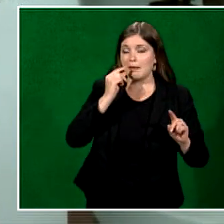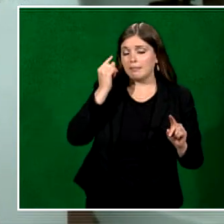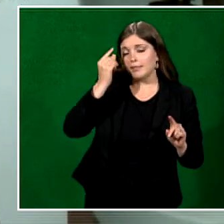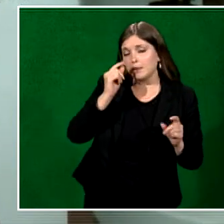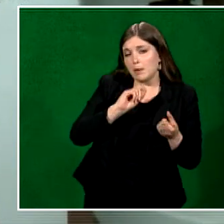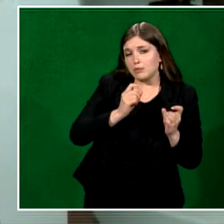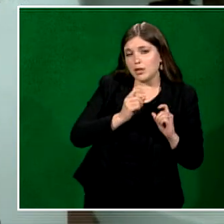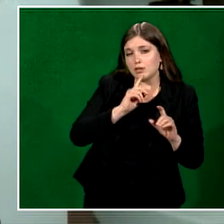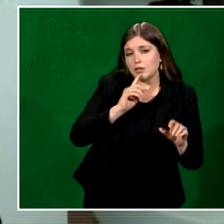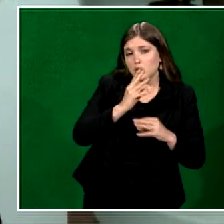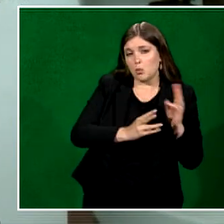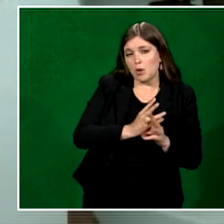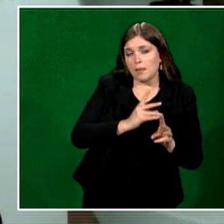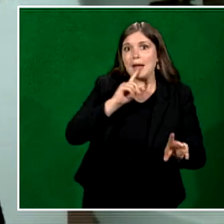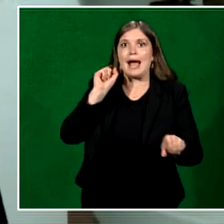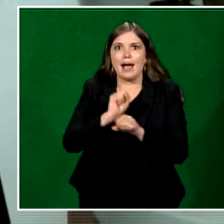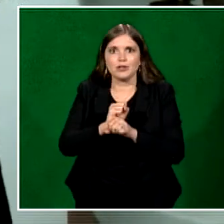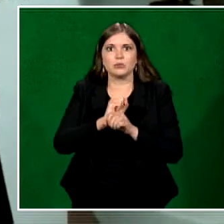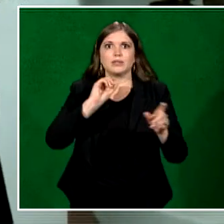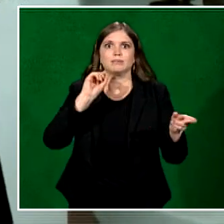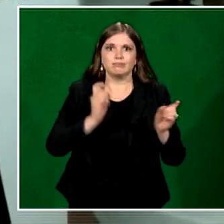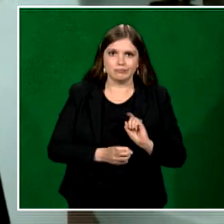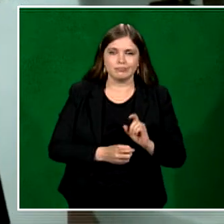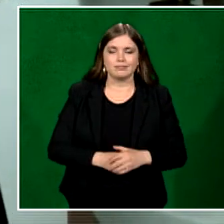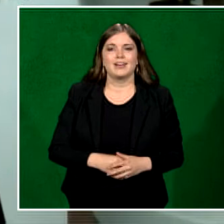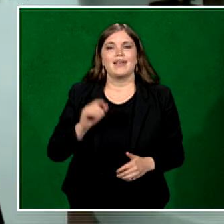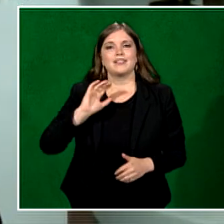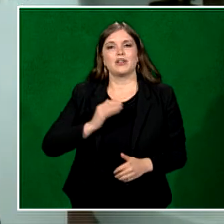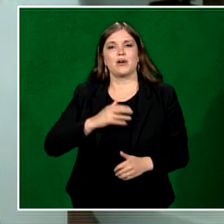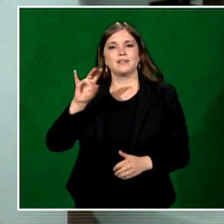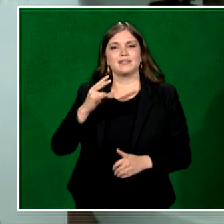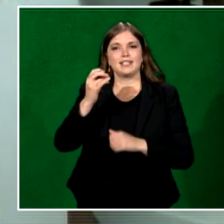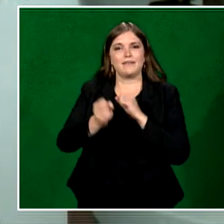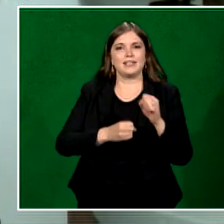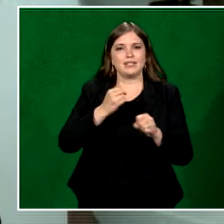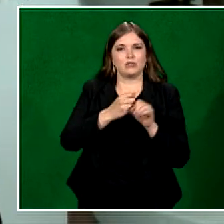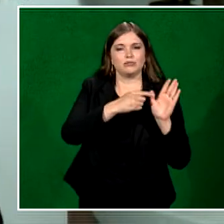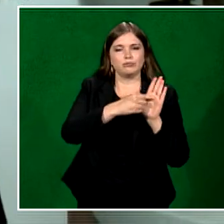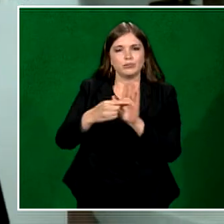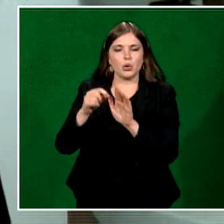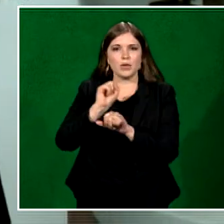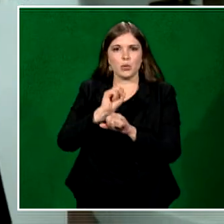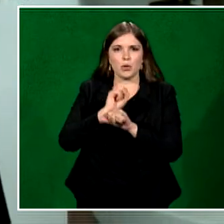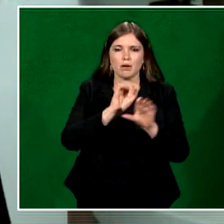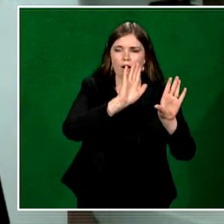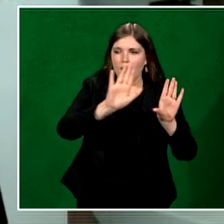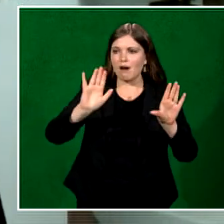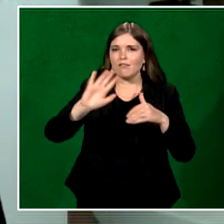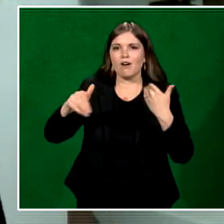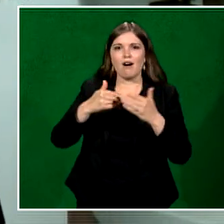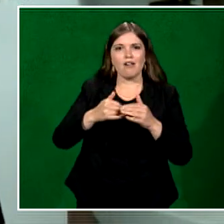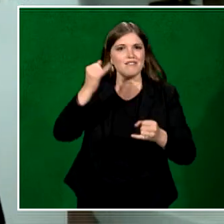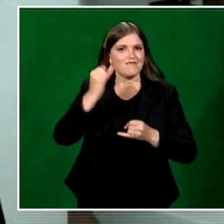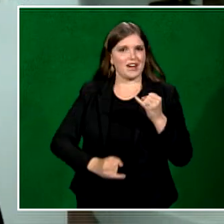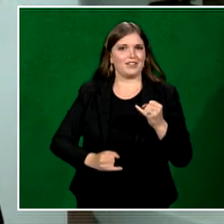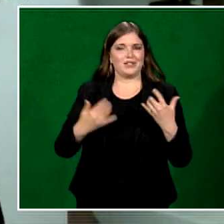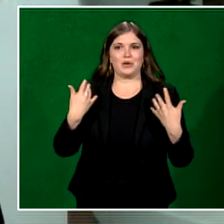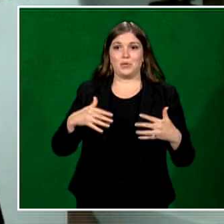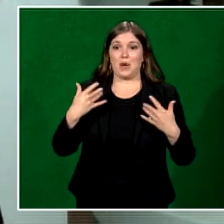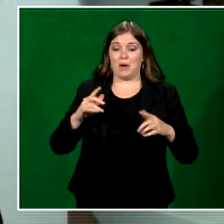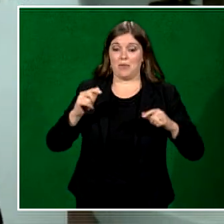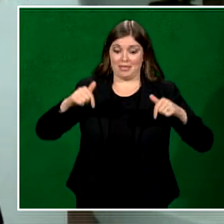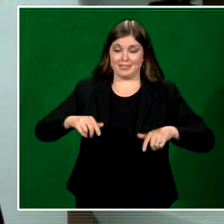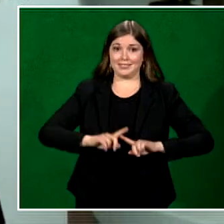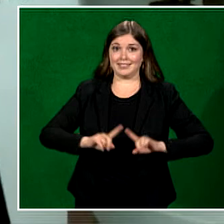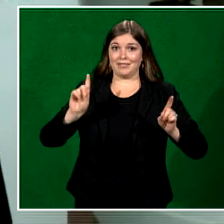but doing it. This is our 7th year showcasing the work of Wege Prize finalists on a global stage, and this has been quite the deviation from how we normally run this